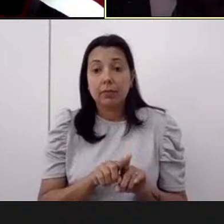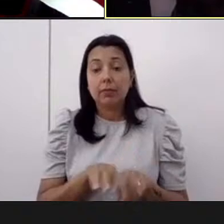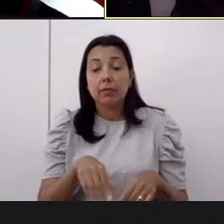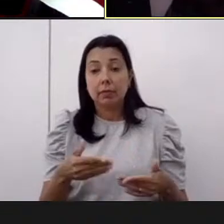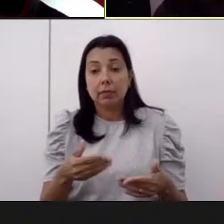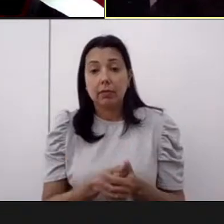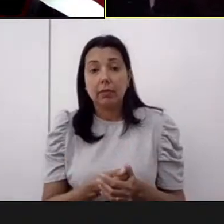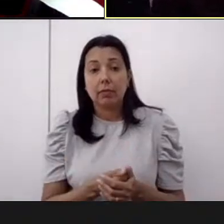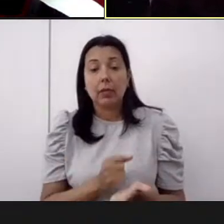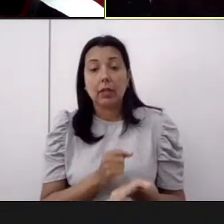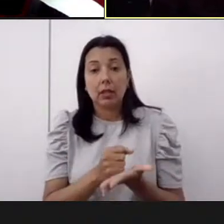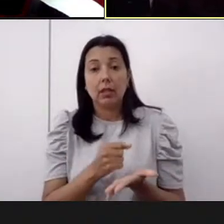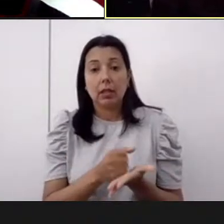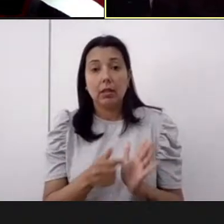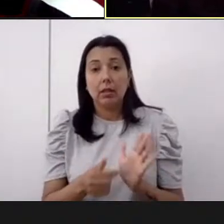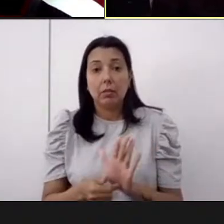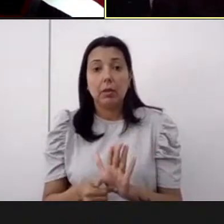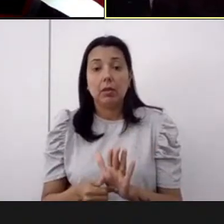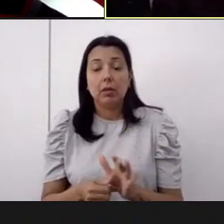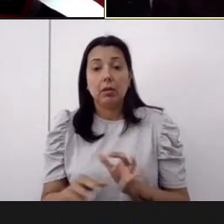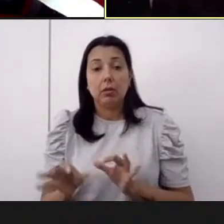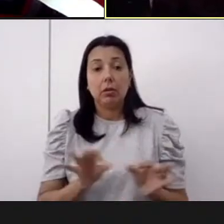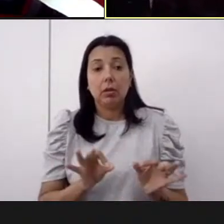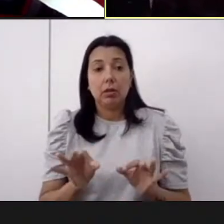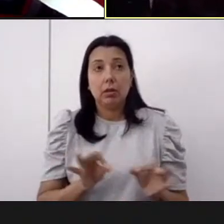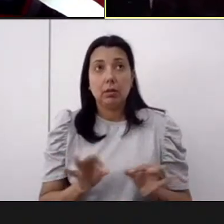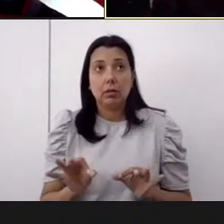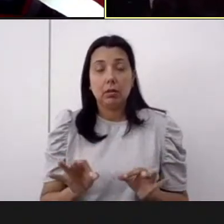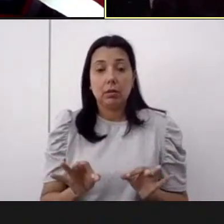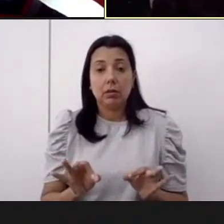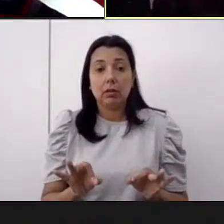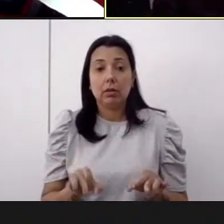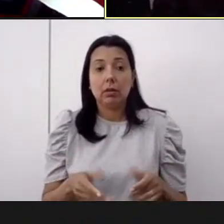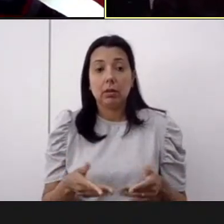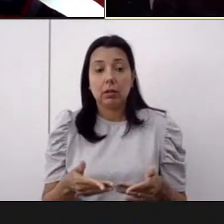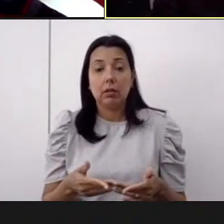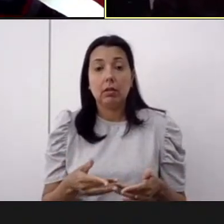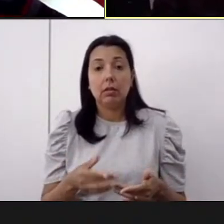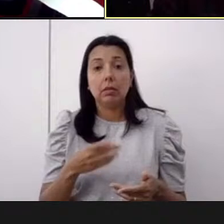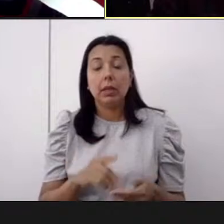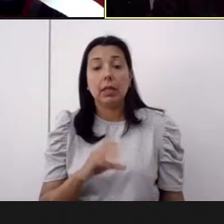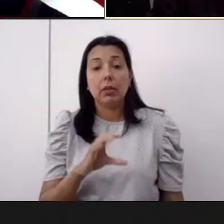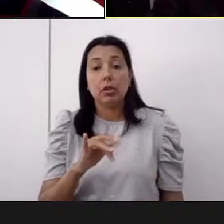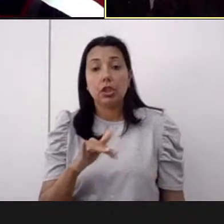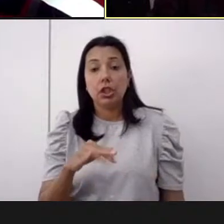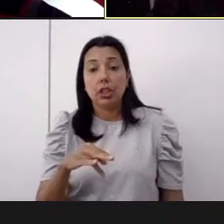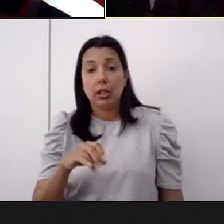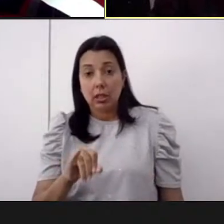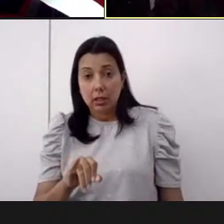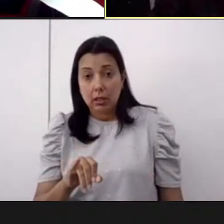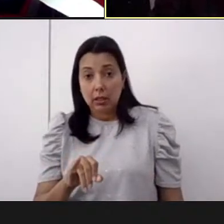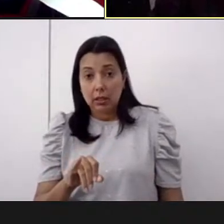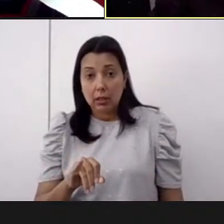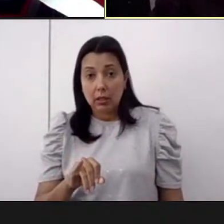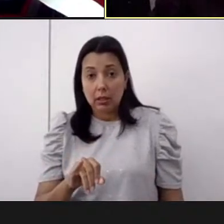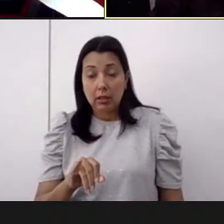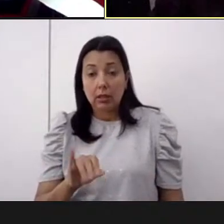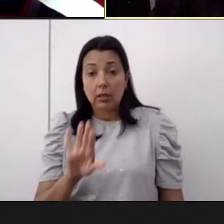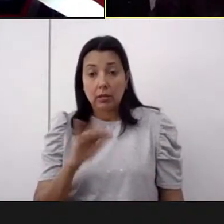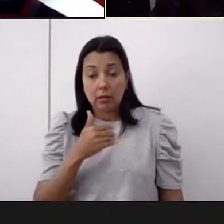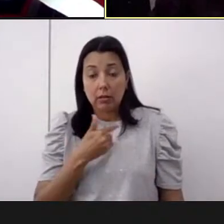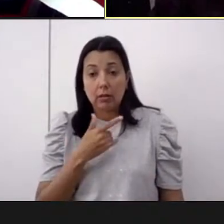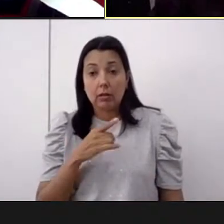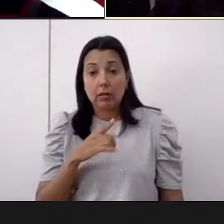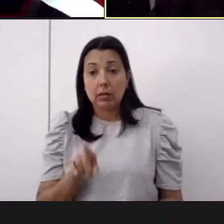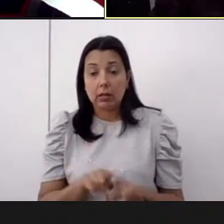organizations, and so on. And to Thierry, Regina was telling me before that they